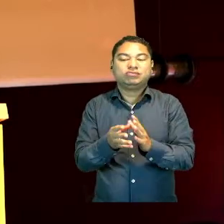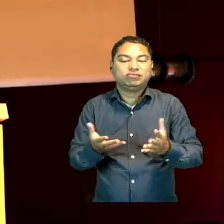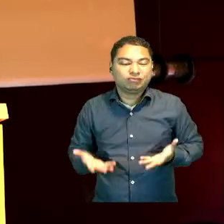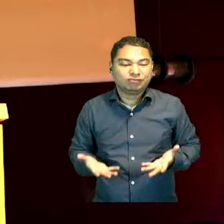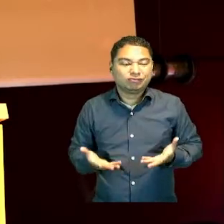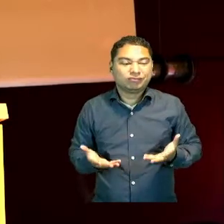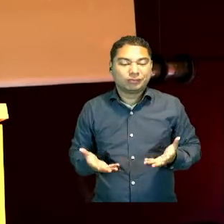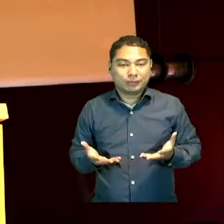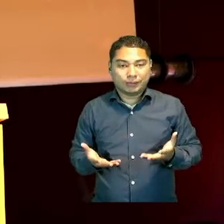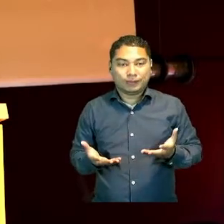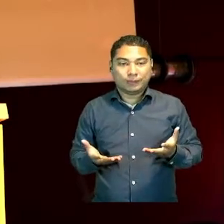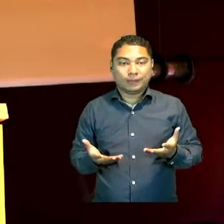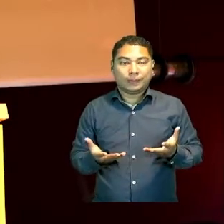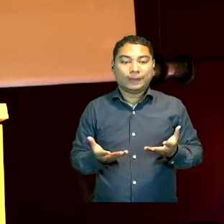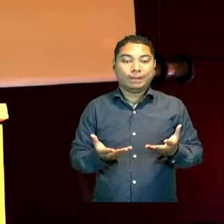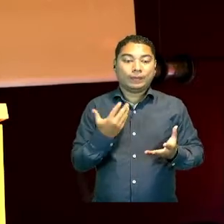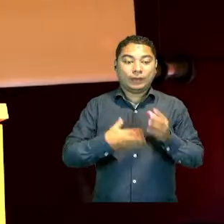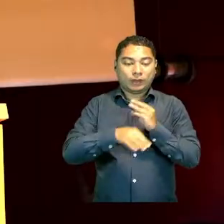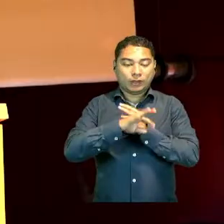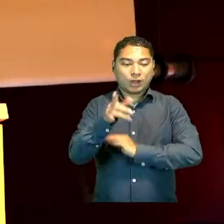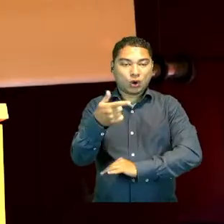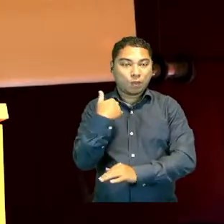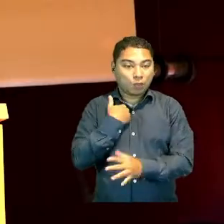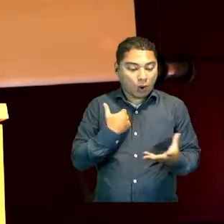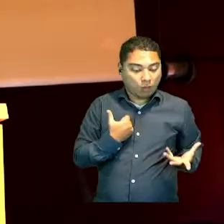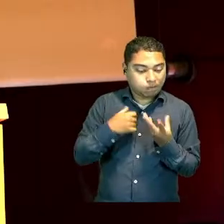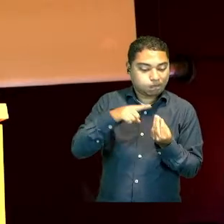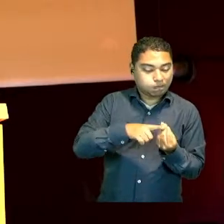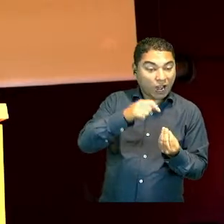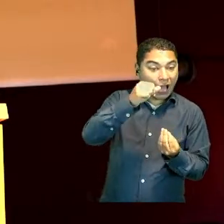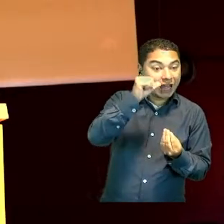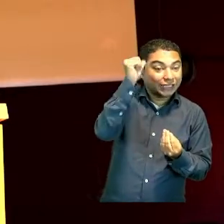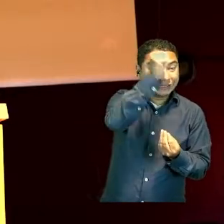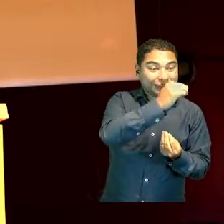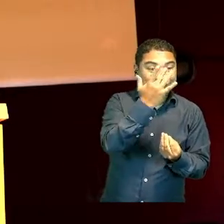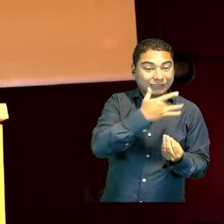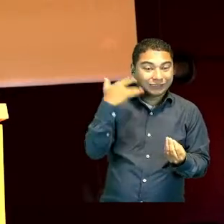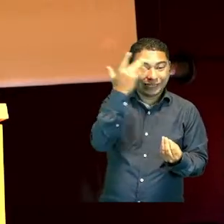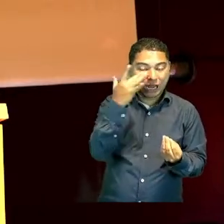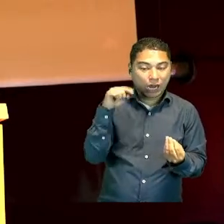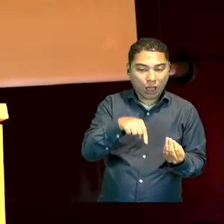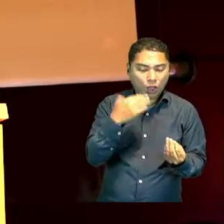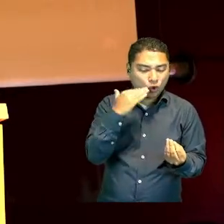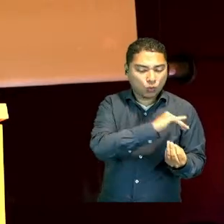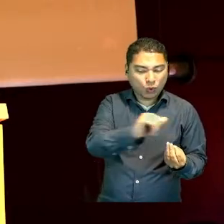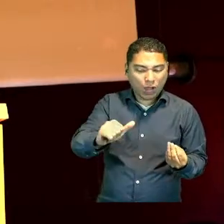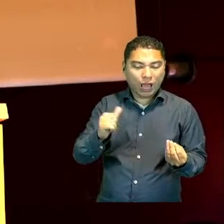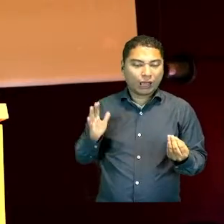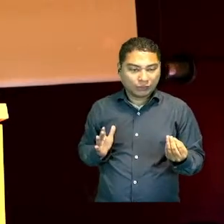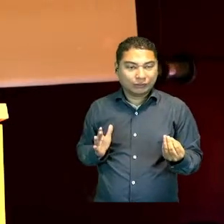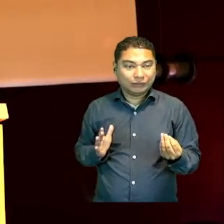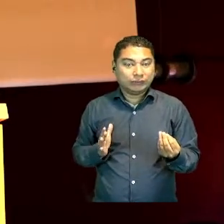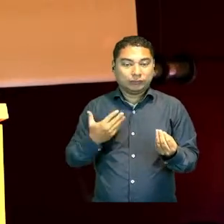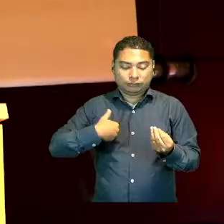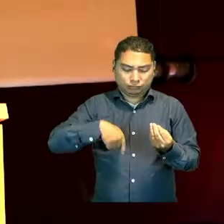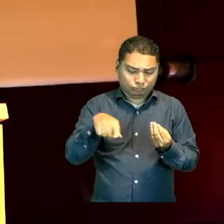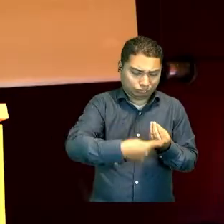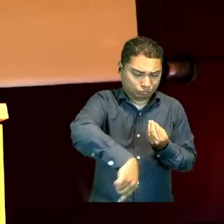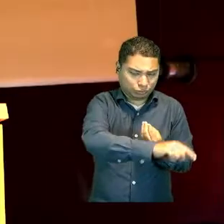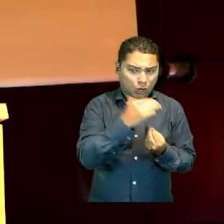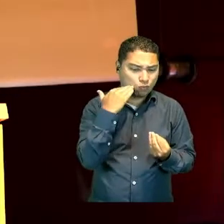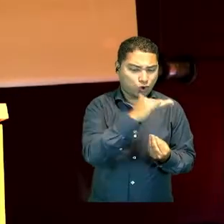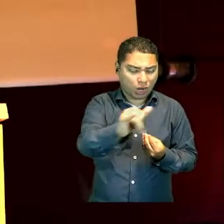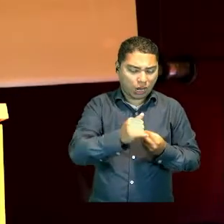to recognize that when Black women move forward, they do not